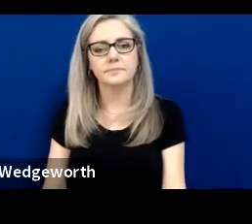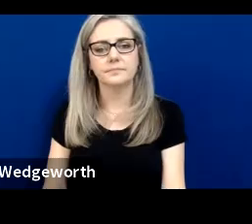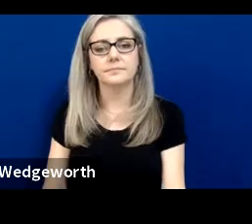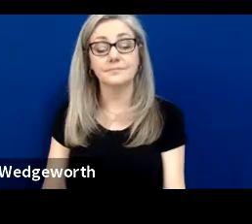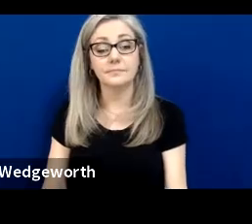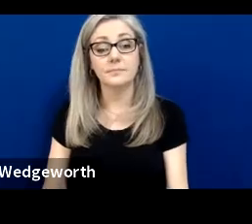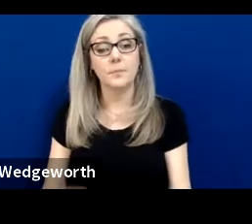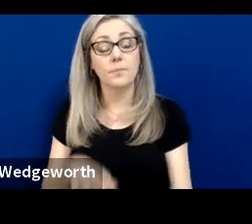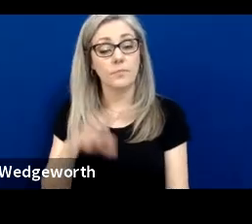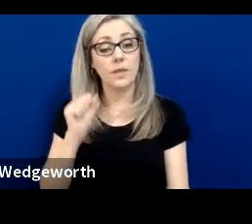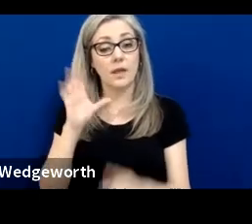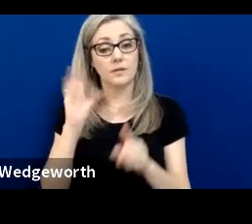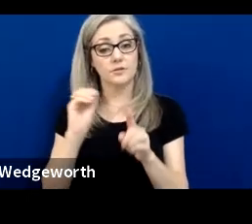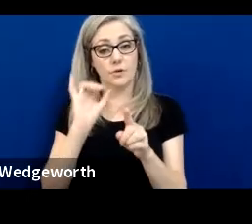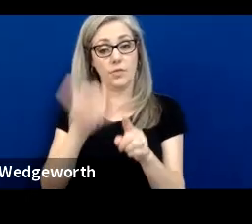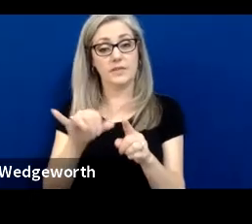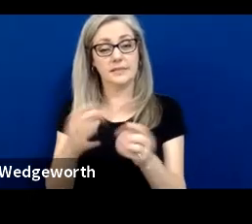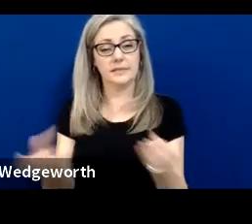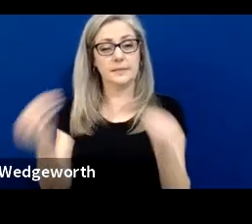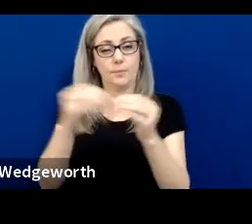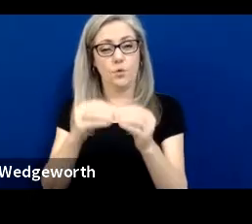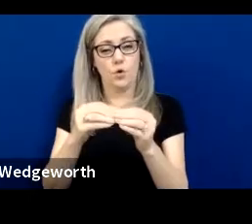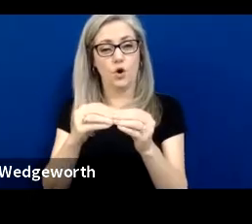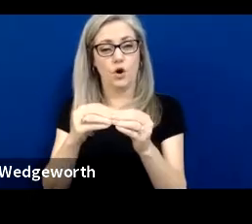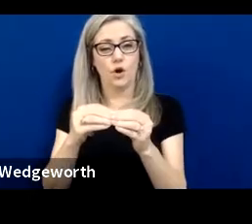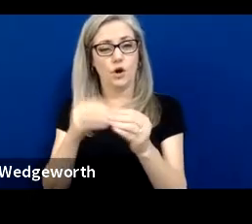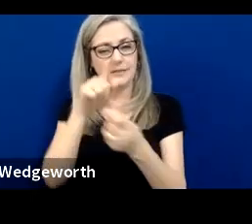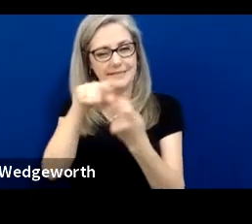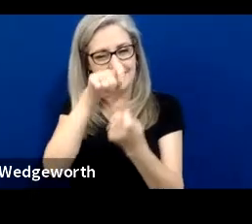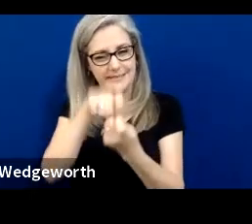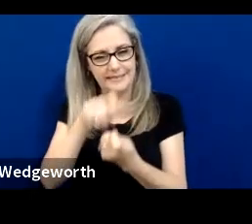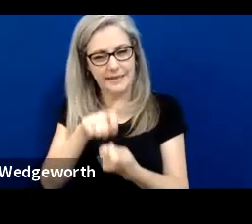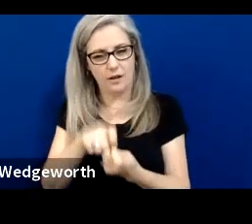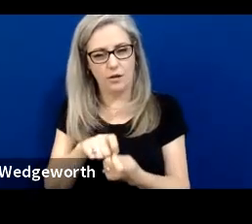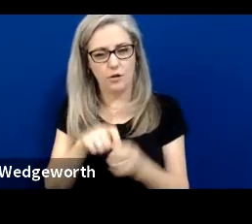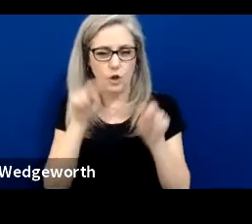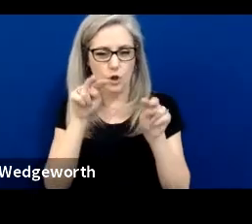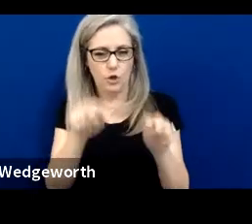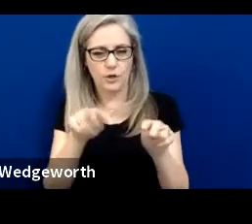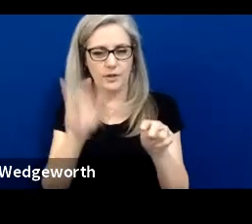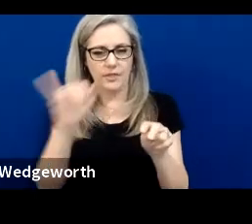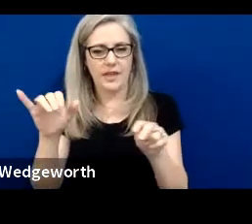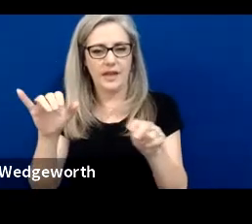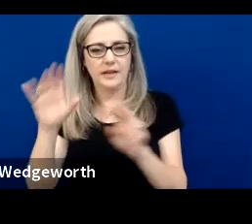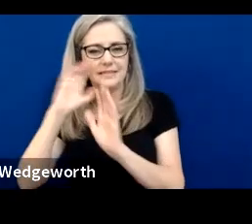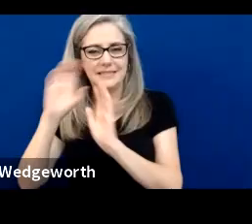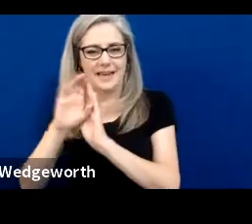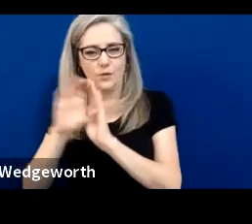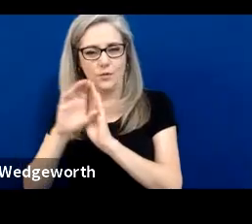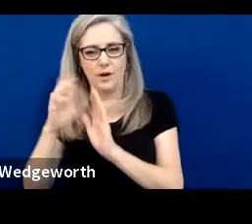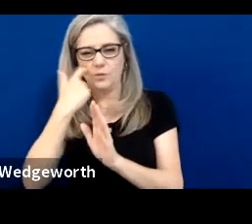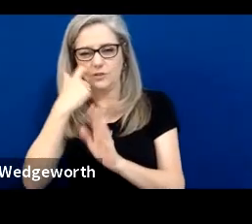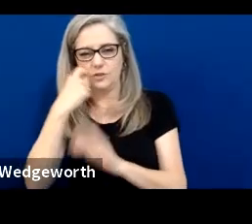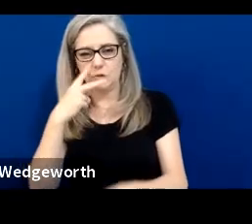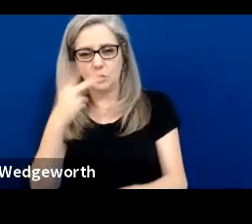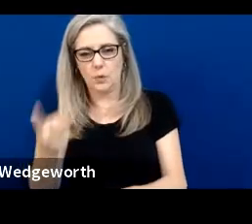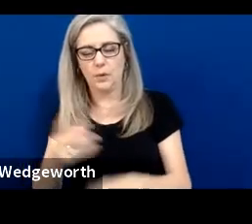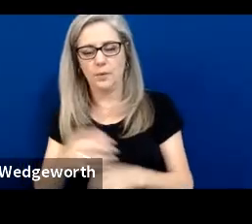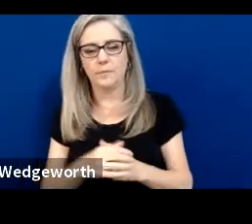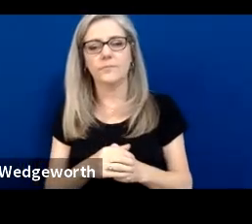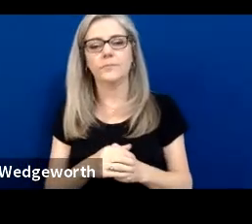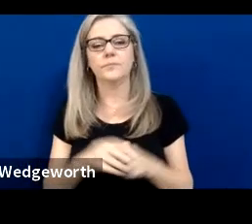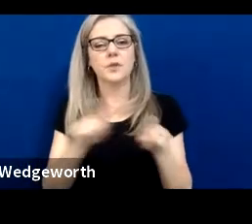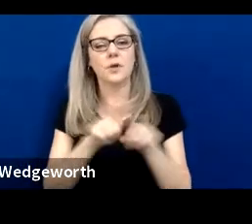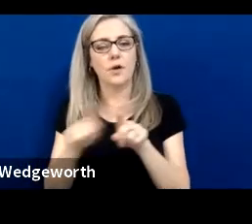Yeah, and so this is a more detailed look at that diagram that Jeremy just showed. And it's also showing